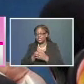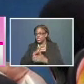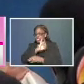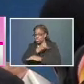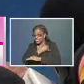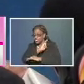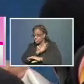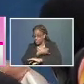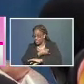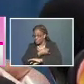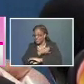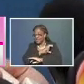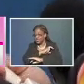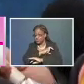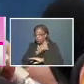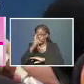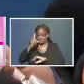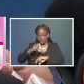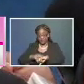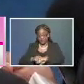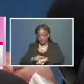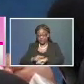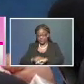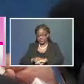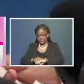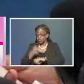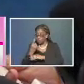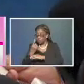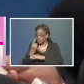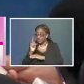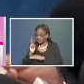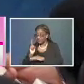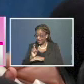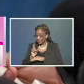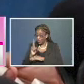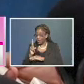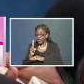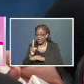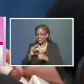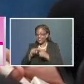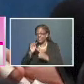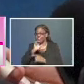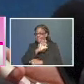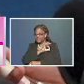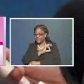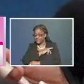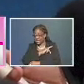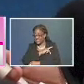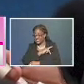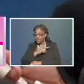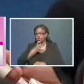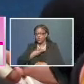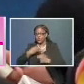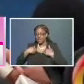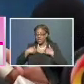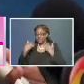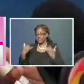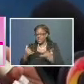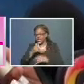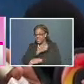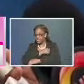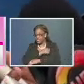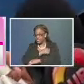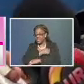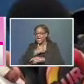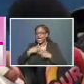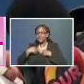& Johnson vaccine is a one-shot vaccine. You only need one. The Pfizer that you have here today and AstraZeneca requires